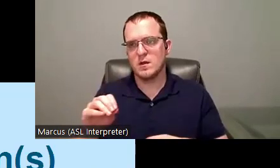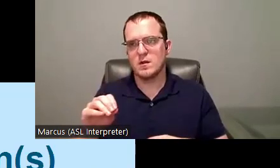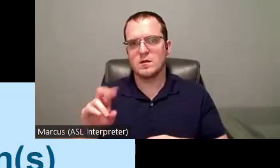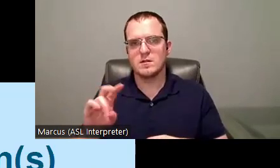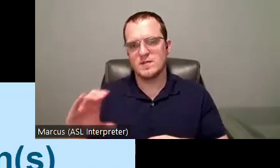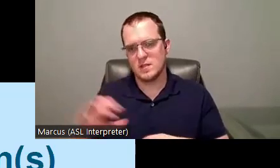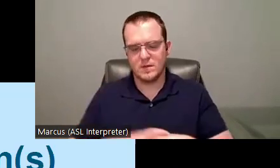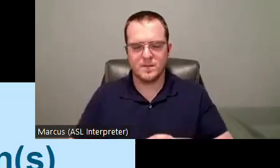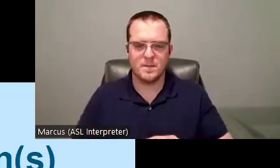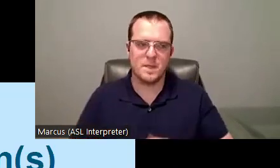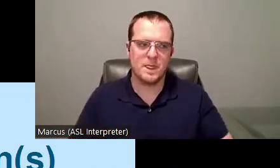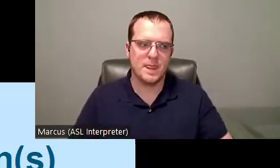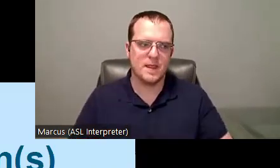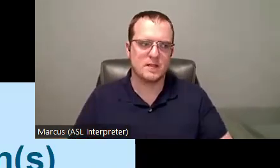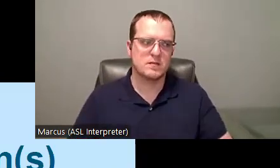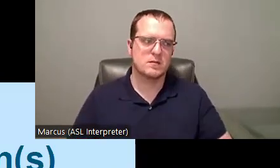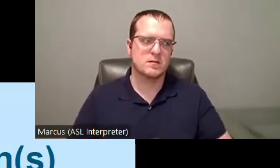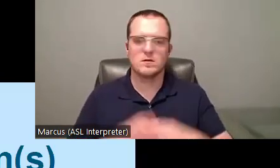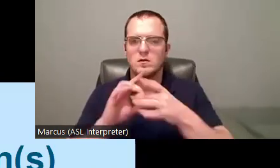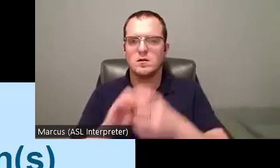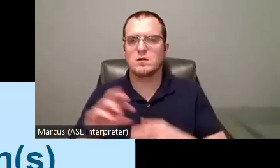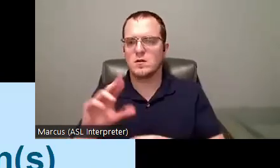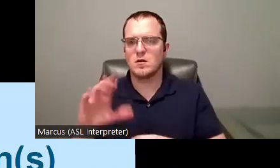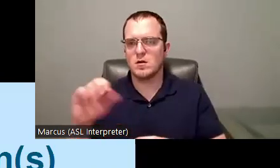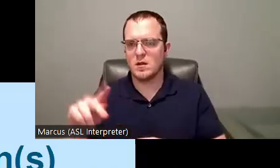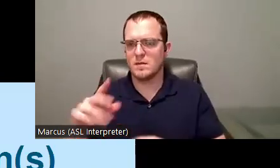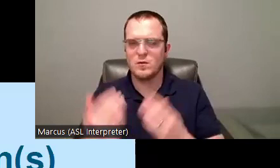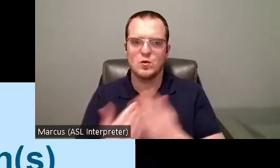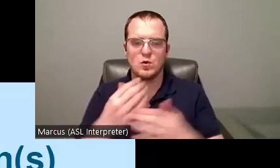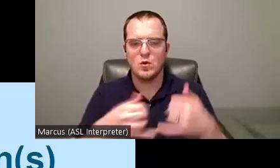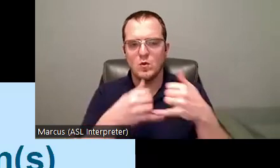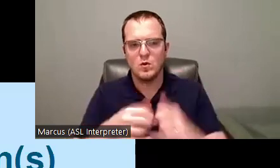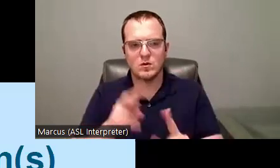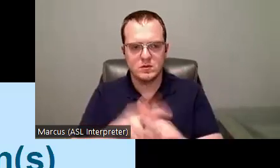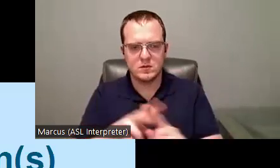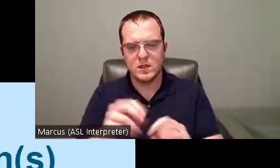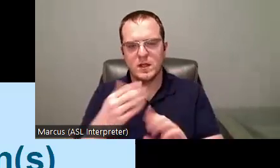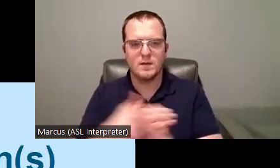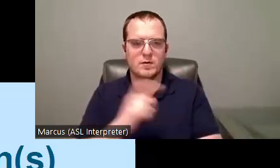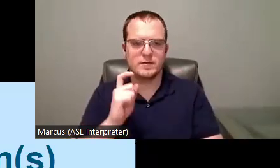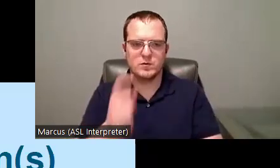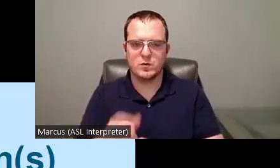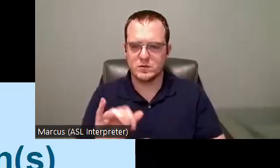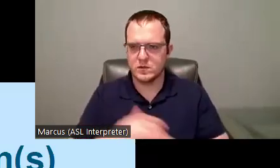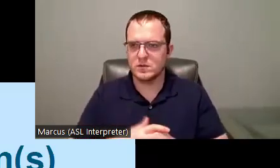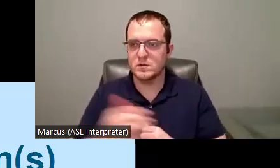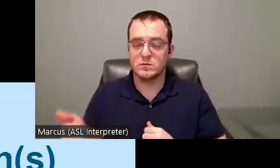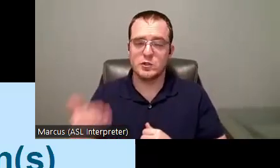7C related to the RCRAP new awards and grants with previous awards. So